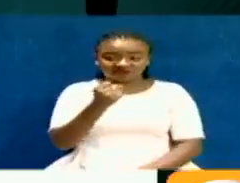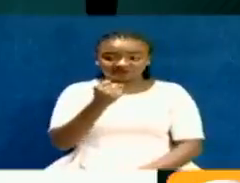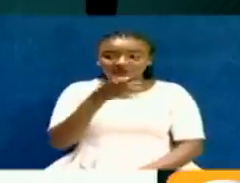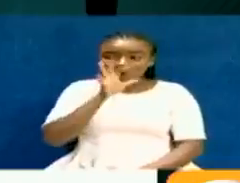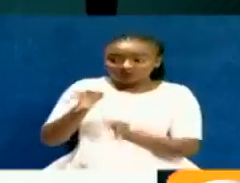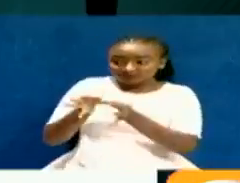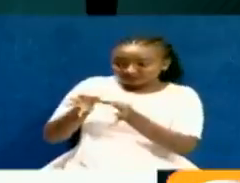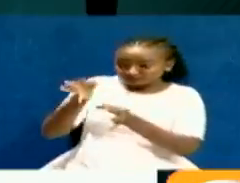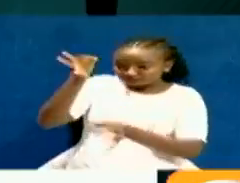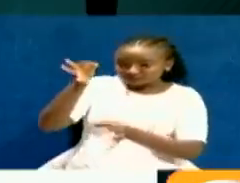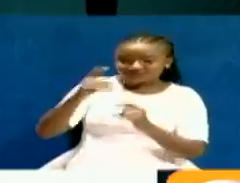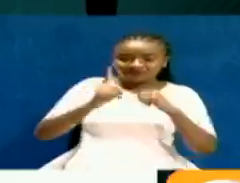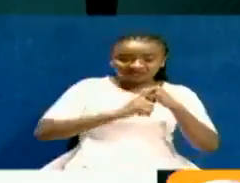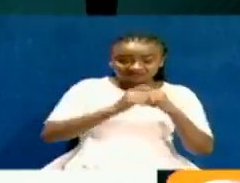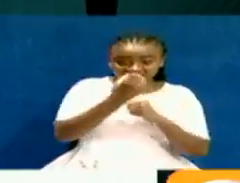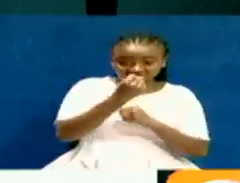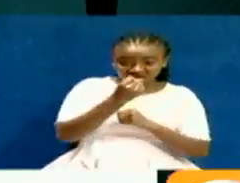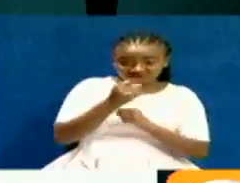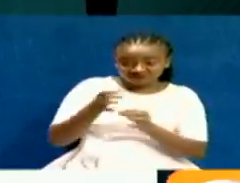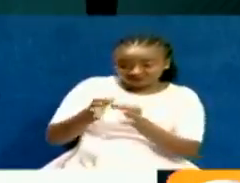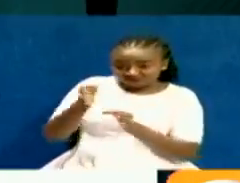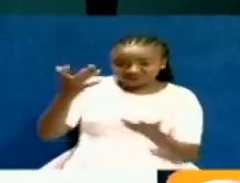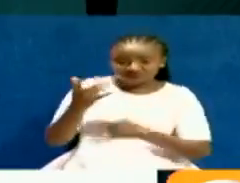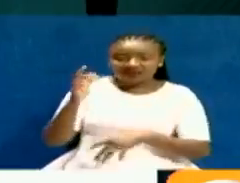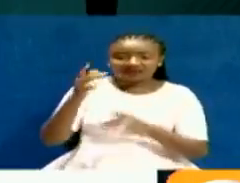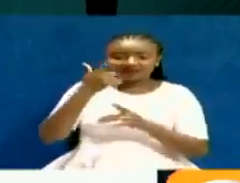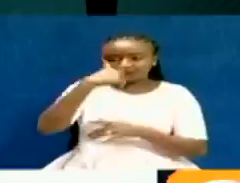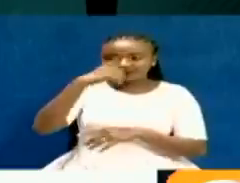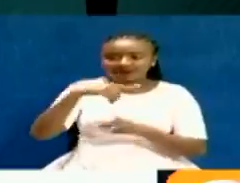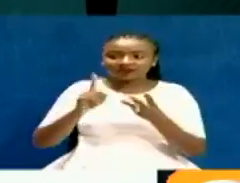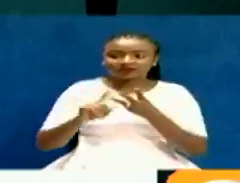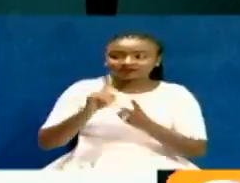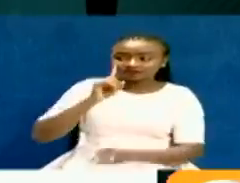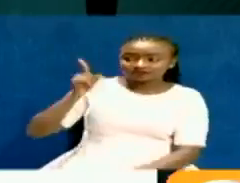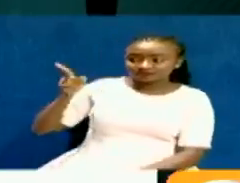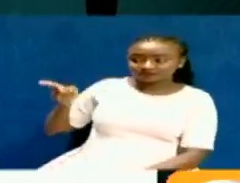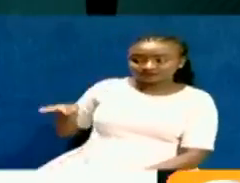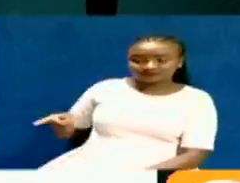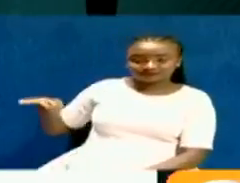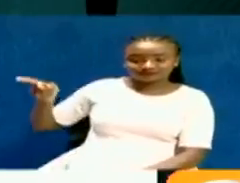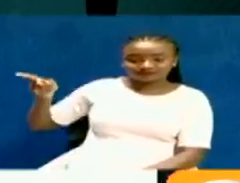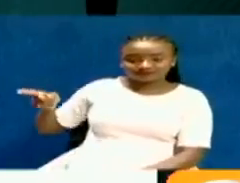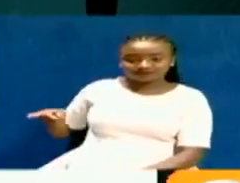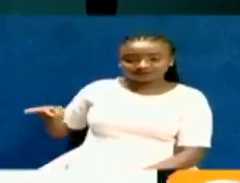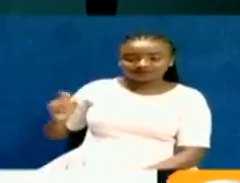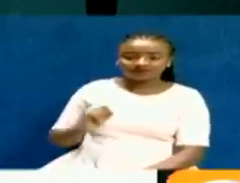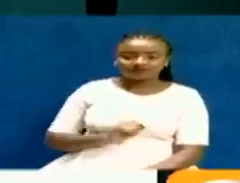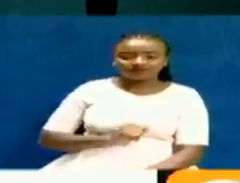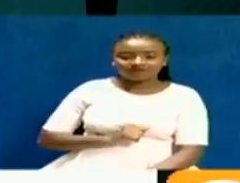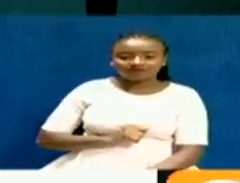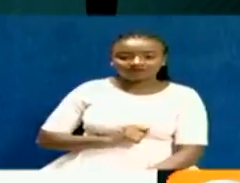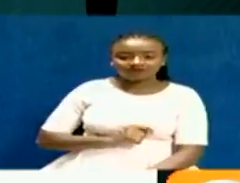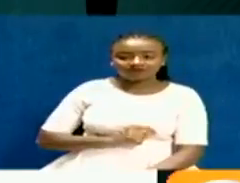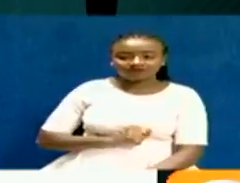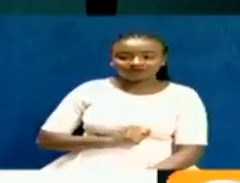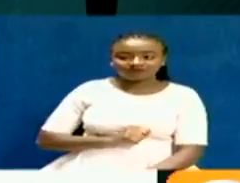in Embu, 65.4 millimeters in Thika, 53 millimeters in Meru, and similar downpours in Suba and Narok.